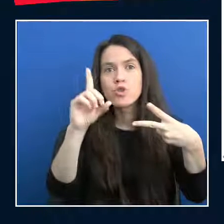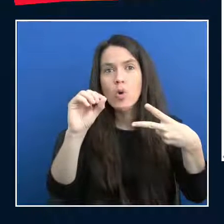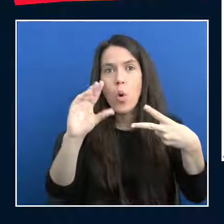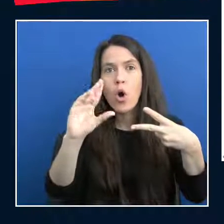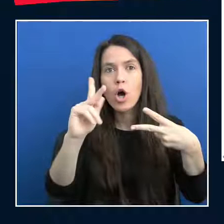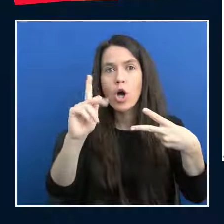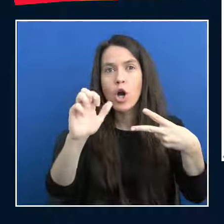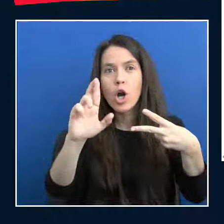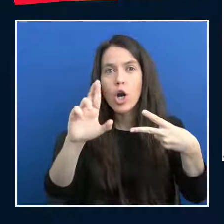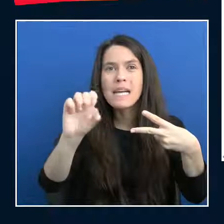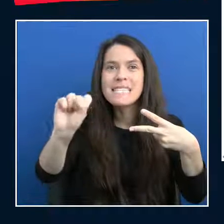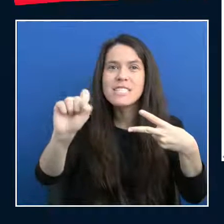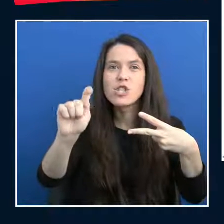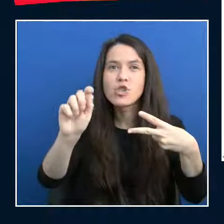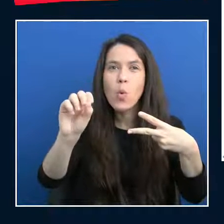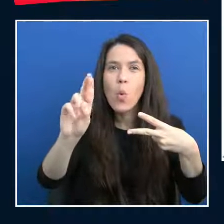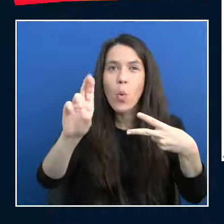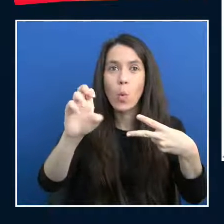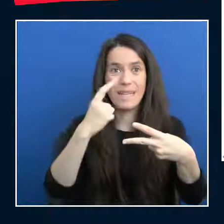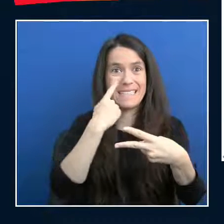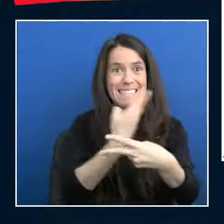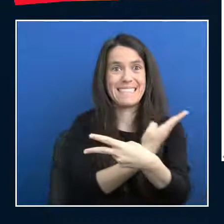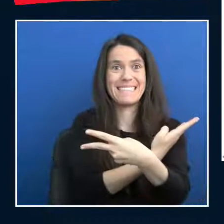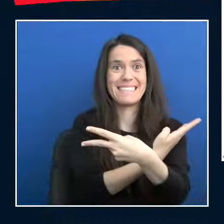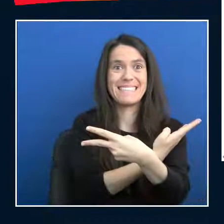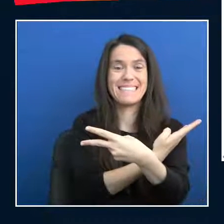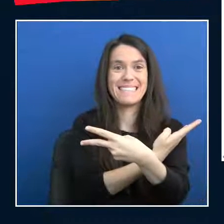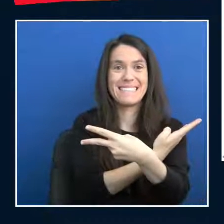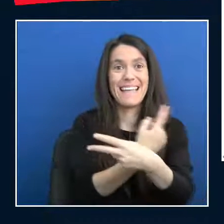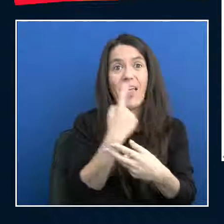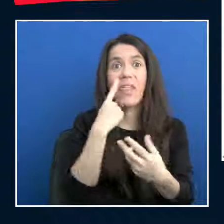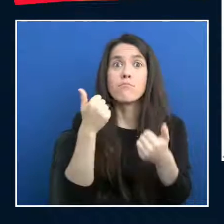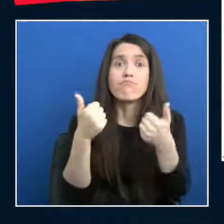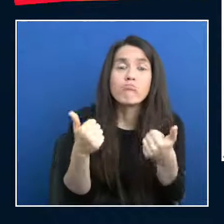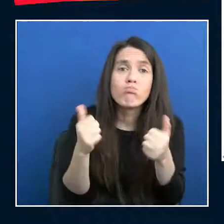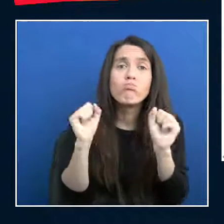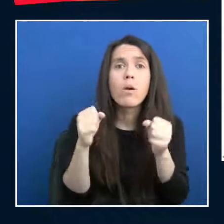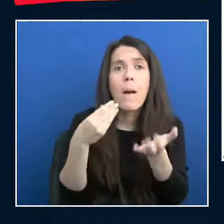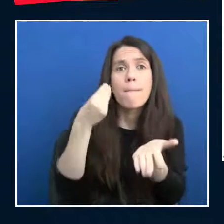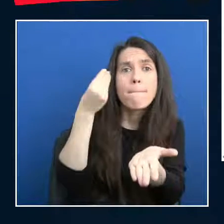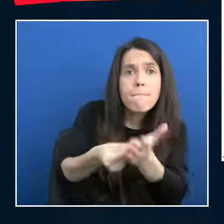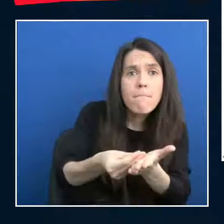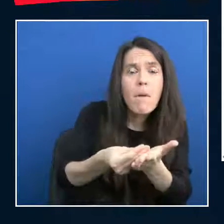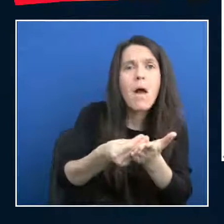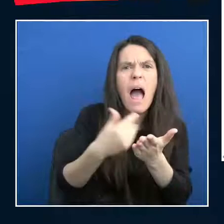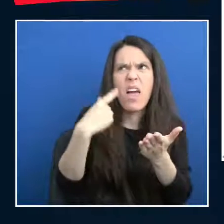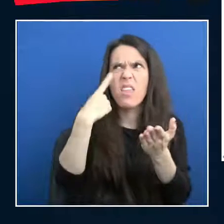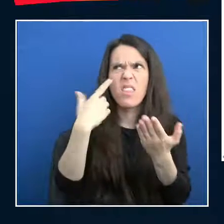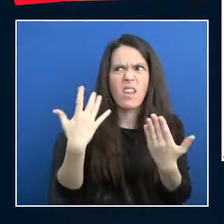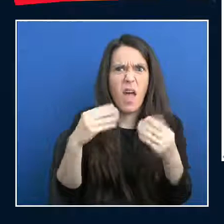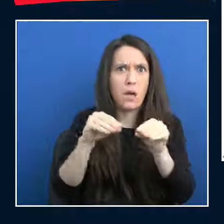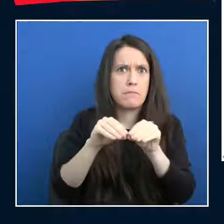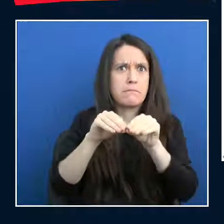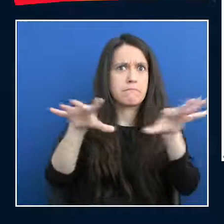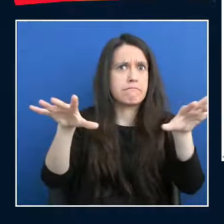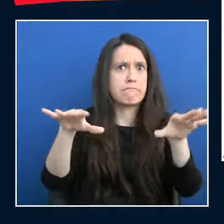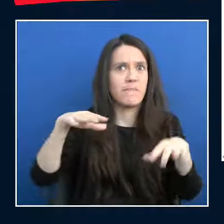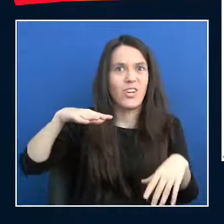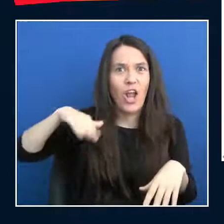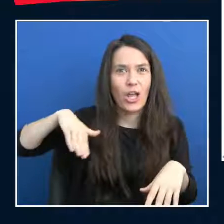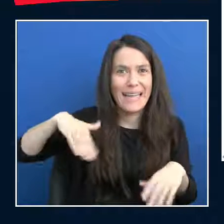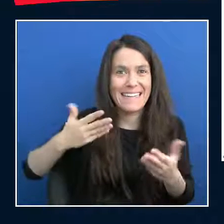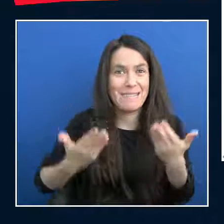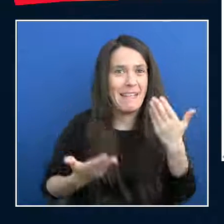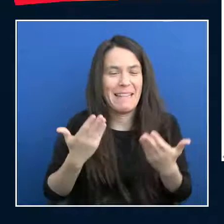buy some containers, which can be useful. I think it hasn't kicked off yet, so I'm not sure if anyone uses it,